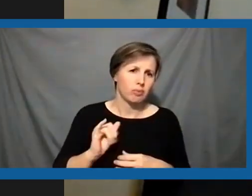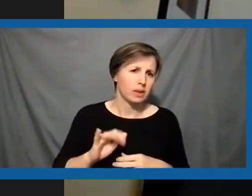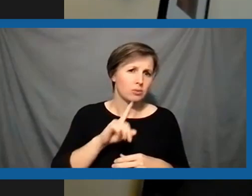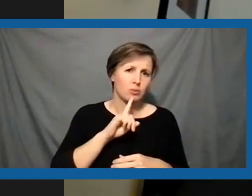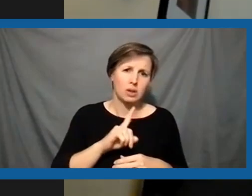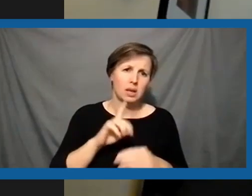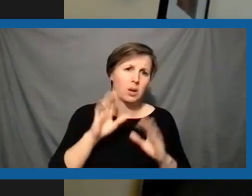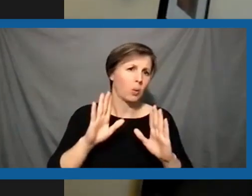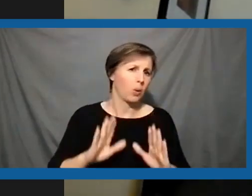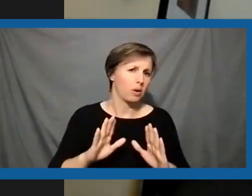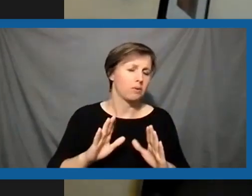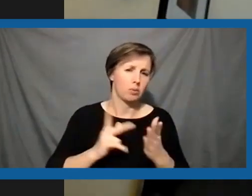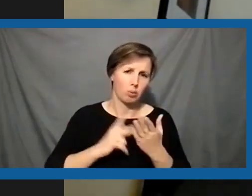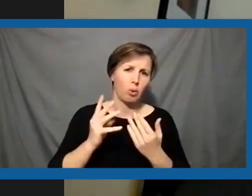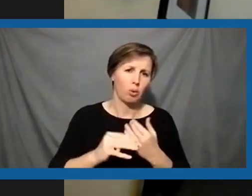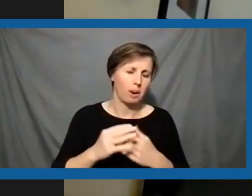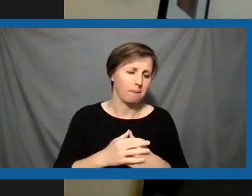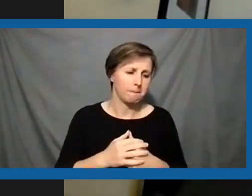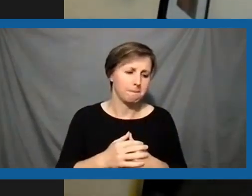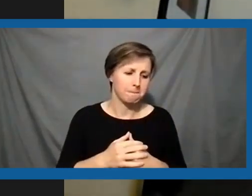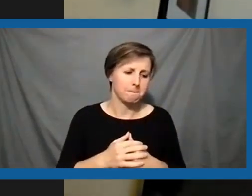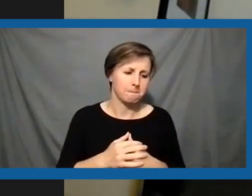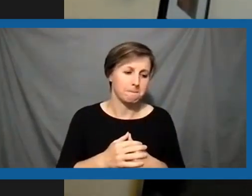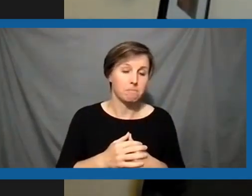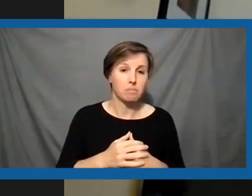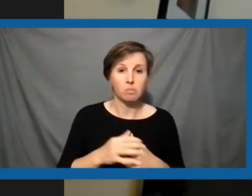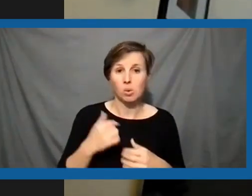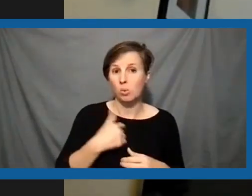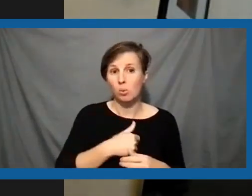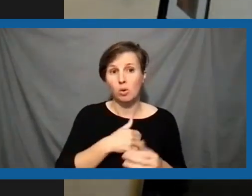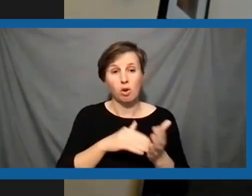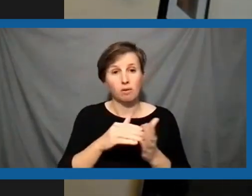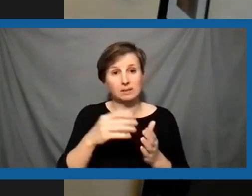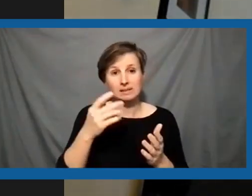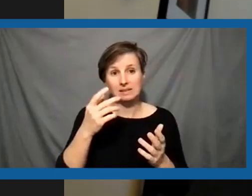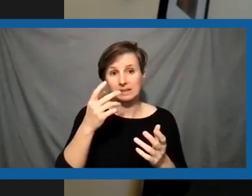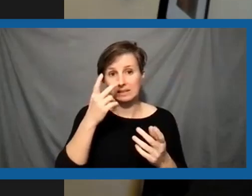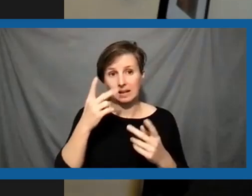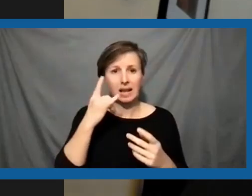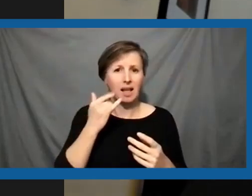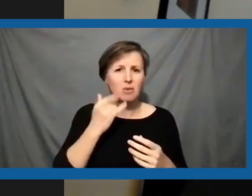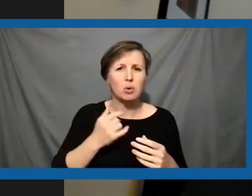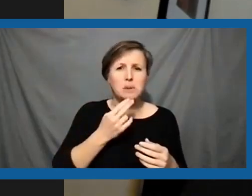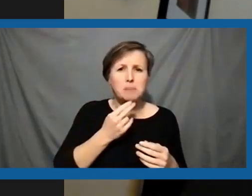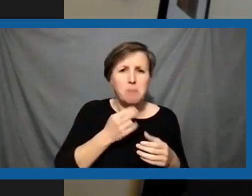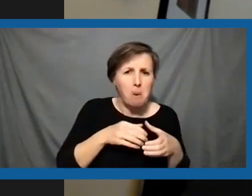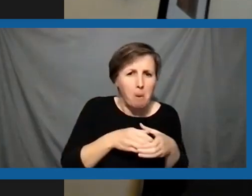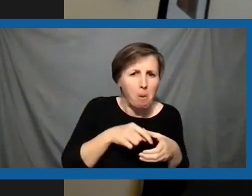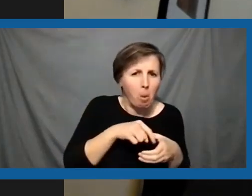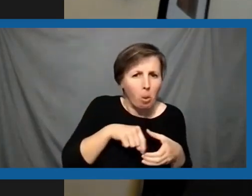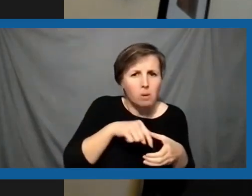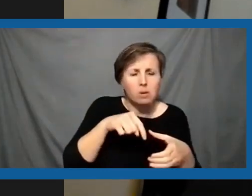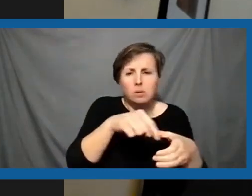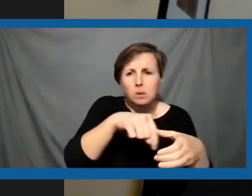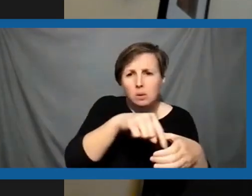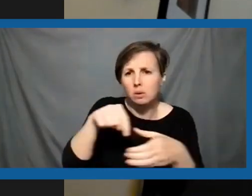wonderful program. You know, we often say in California, because we're small tribes, that we should go